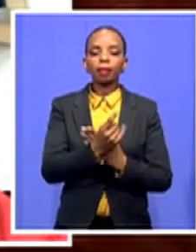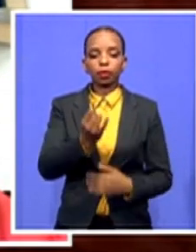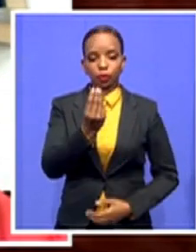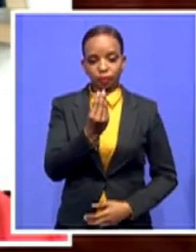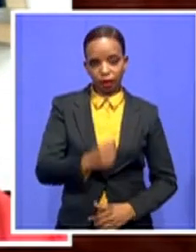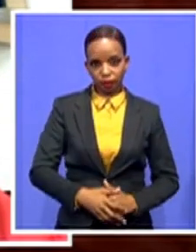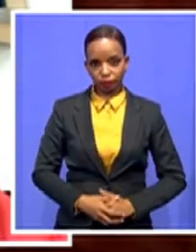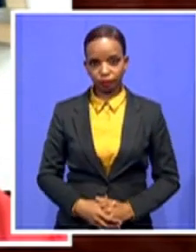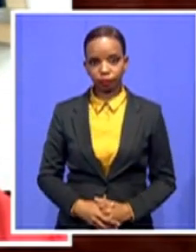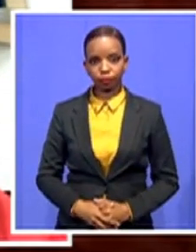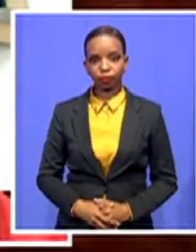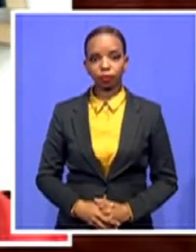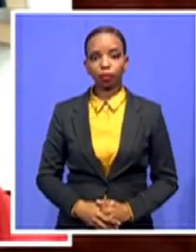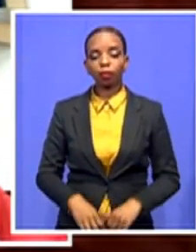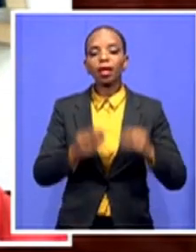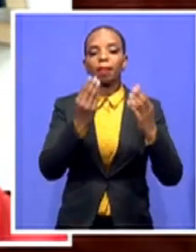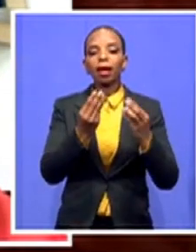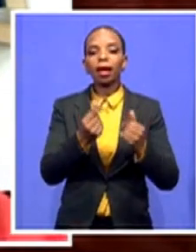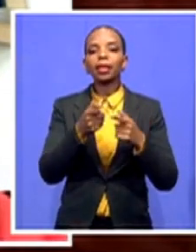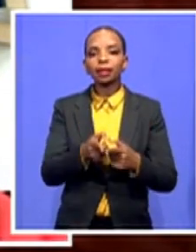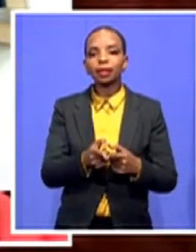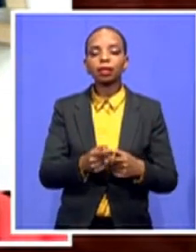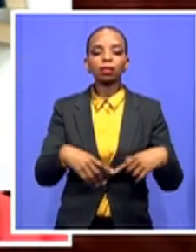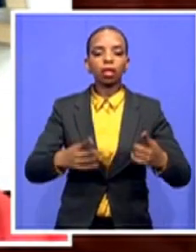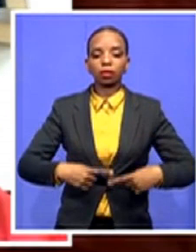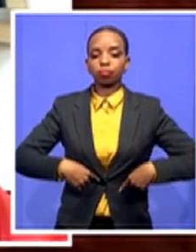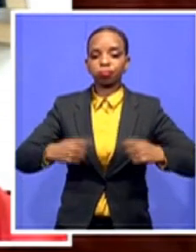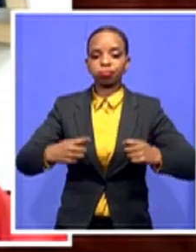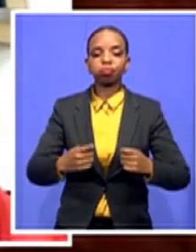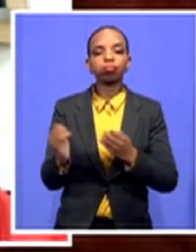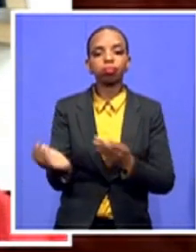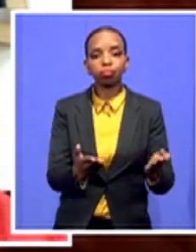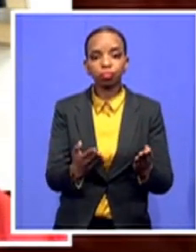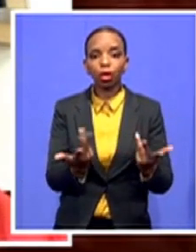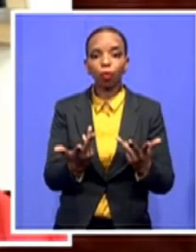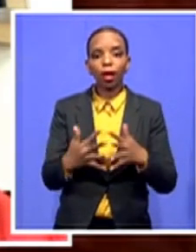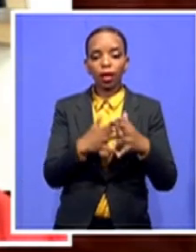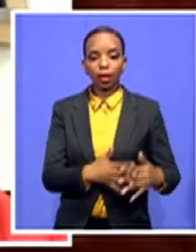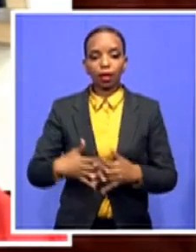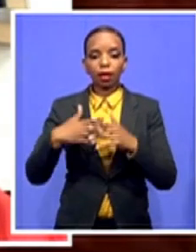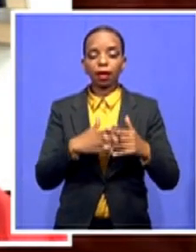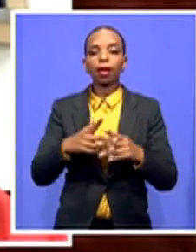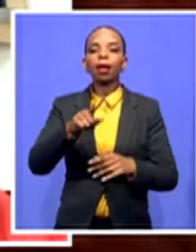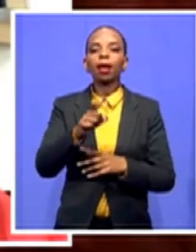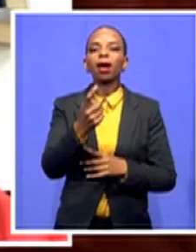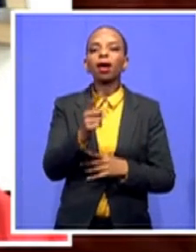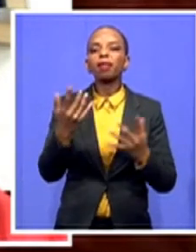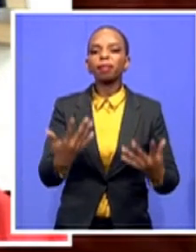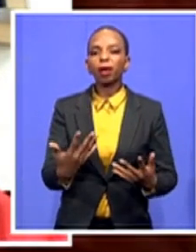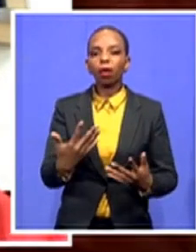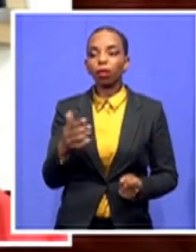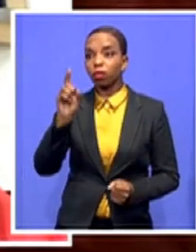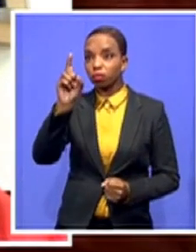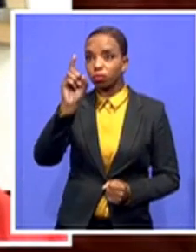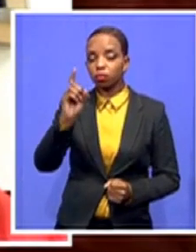in the United States without addressing the corruption. in South Africa already we are losing between